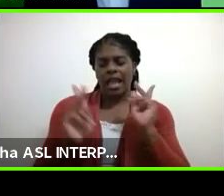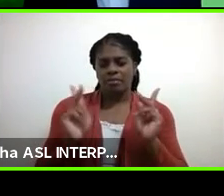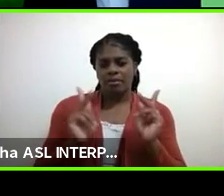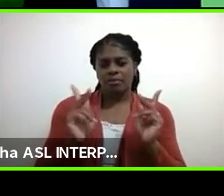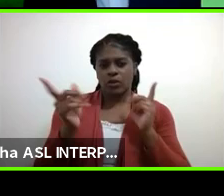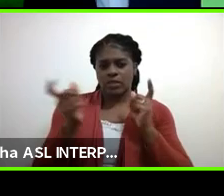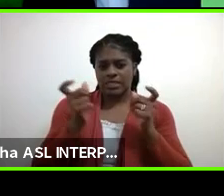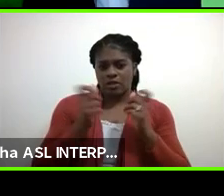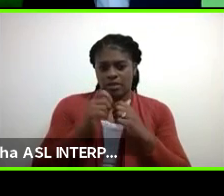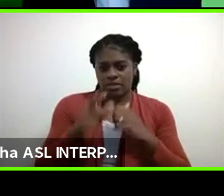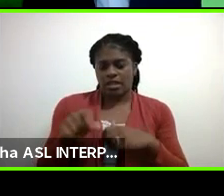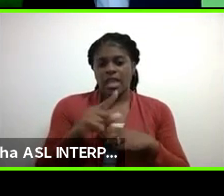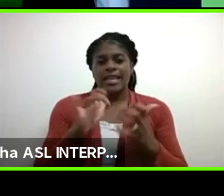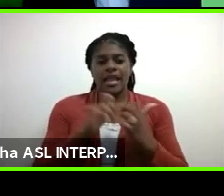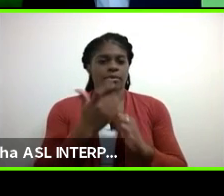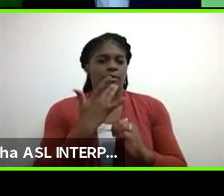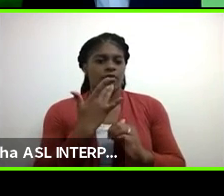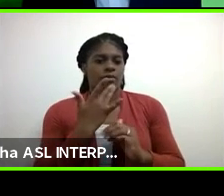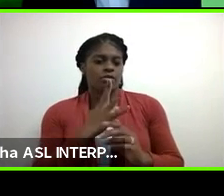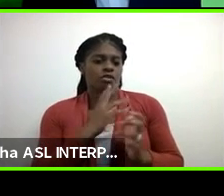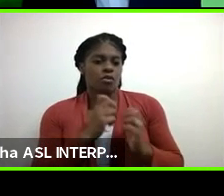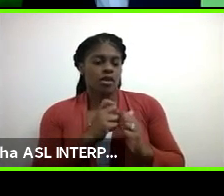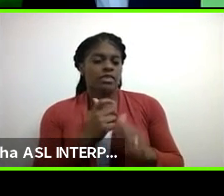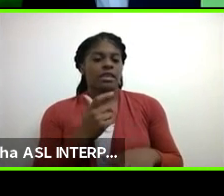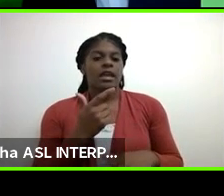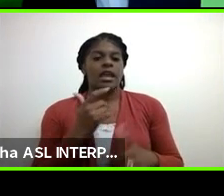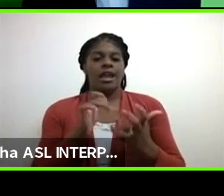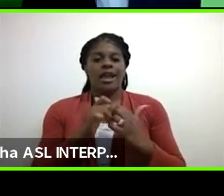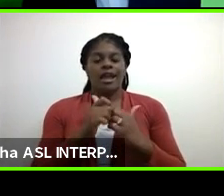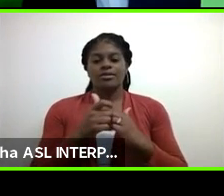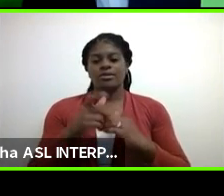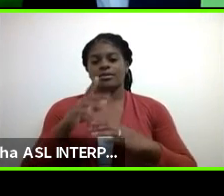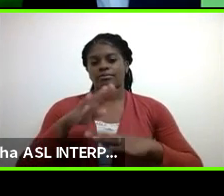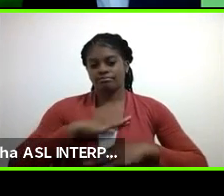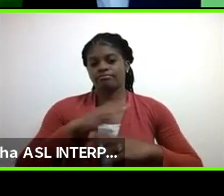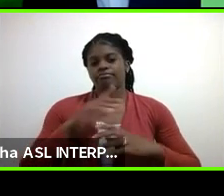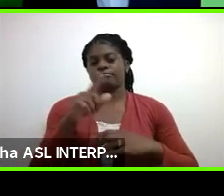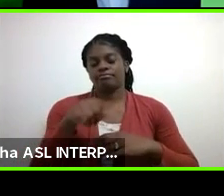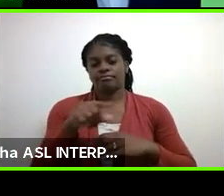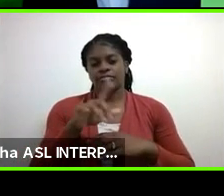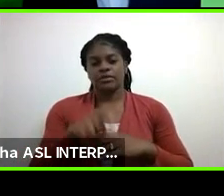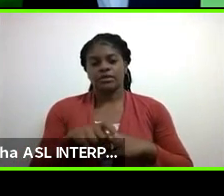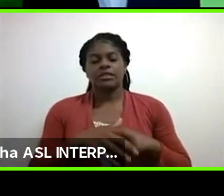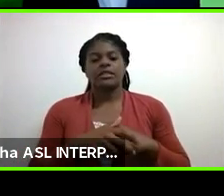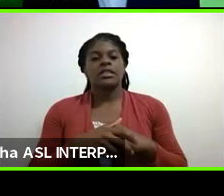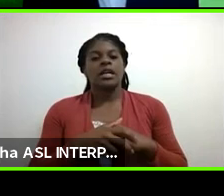to or prefer to be talked to, how we can better assist them. As an SRO,